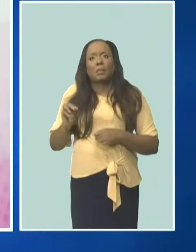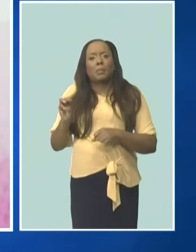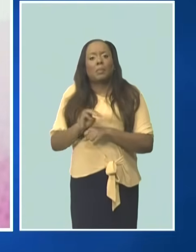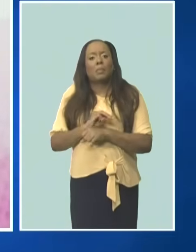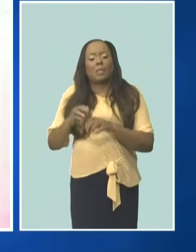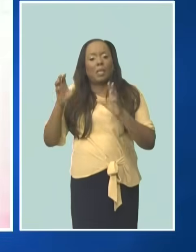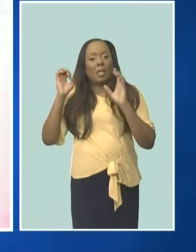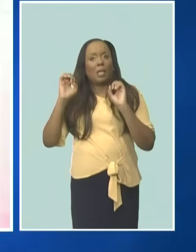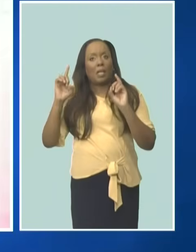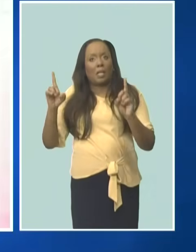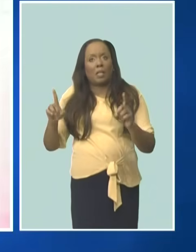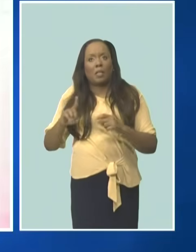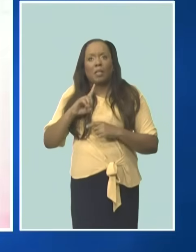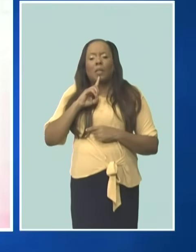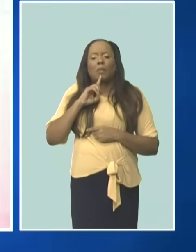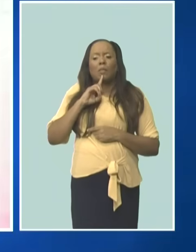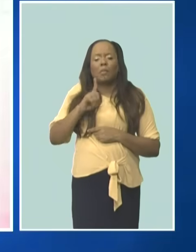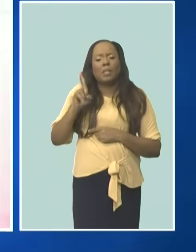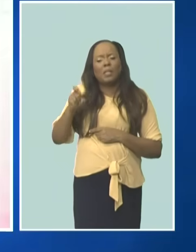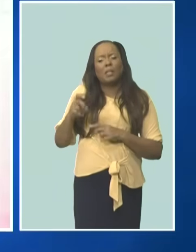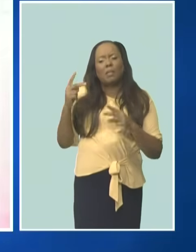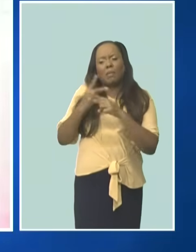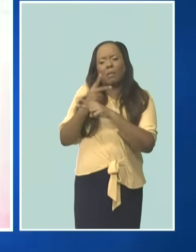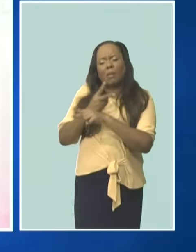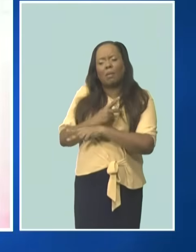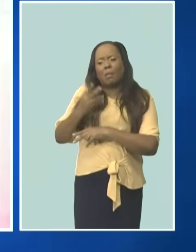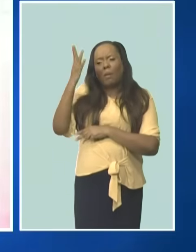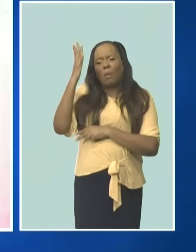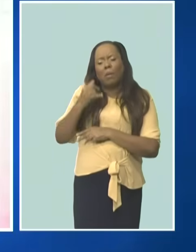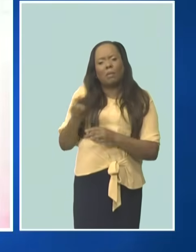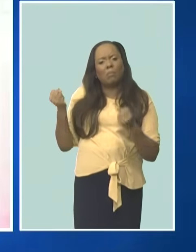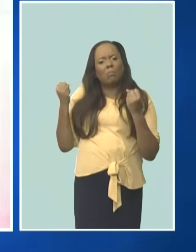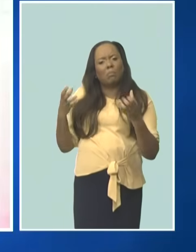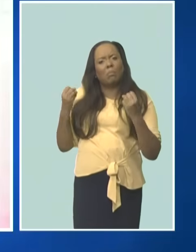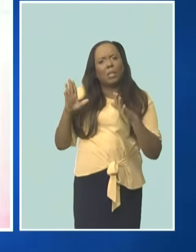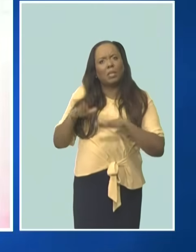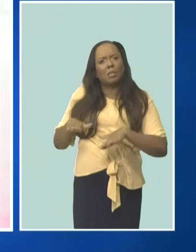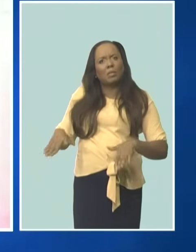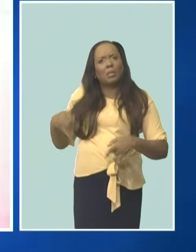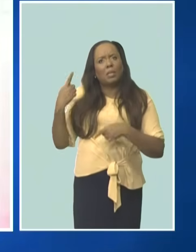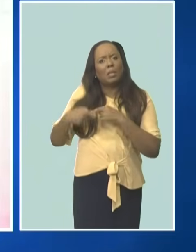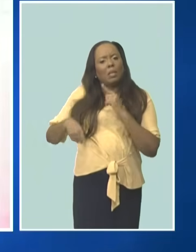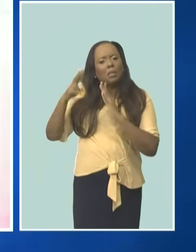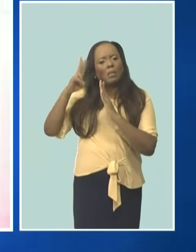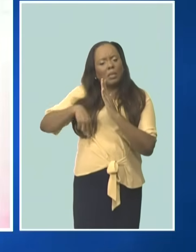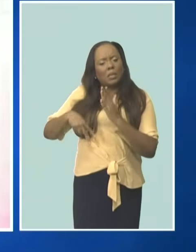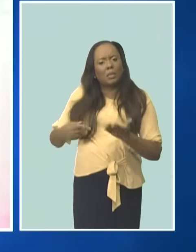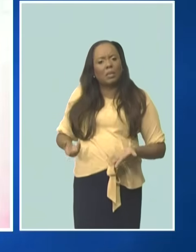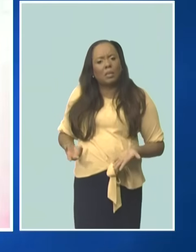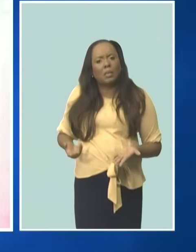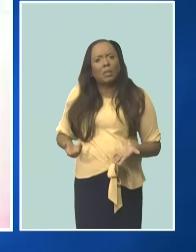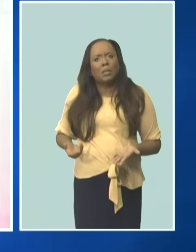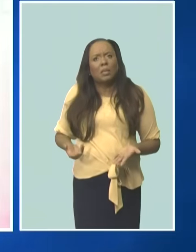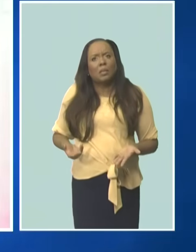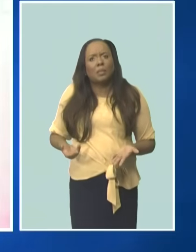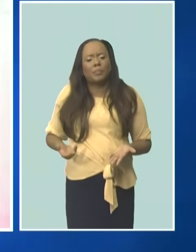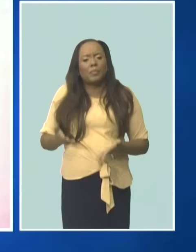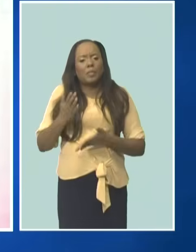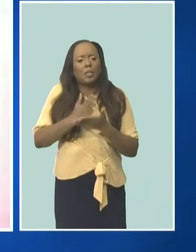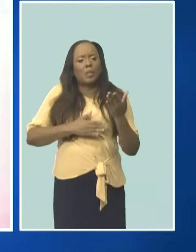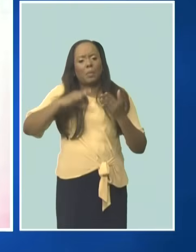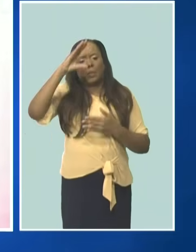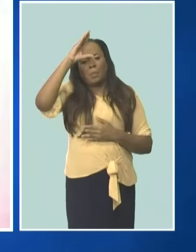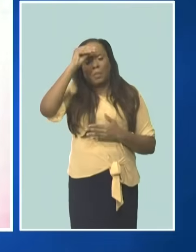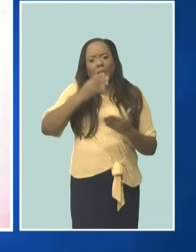to examine why so many of our children cannot read. There are boys in this reading clinic